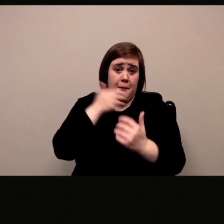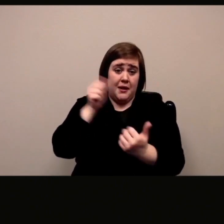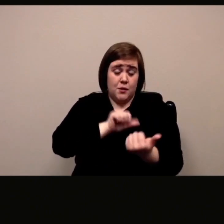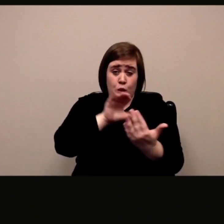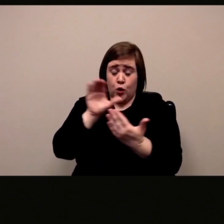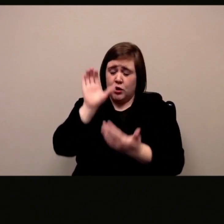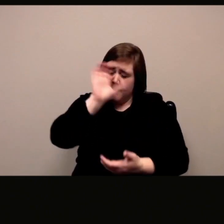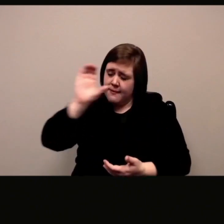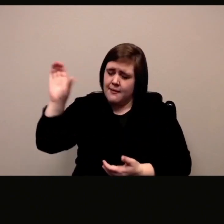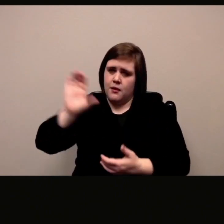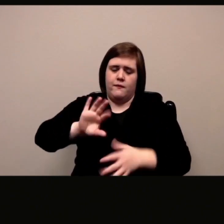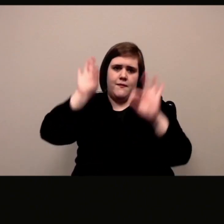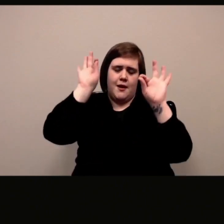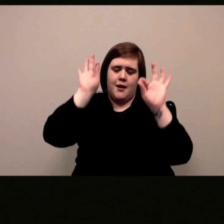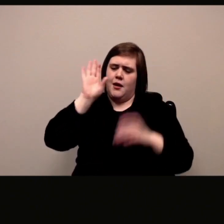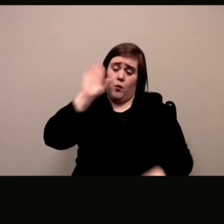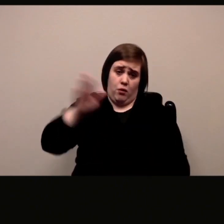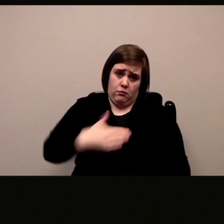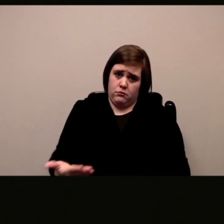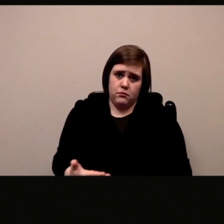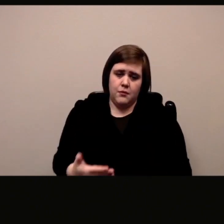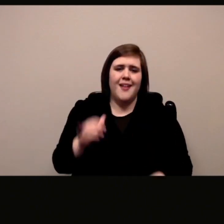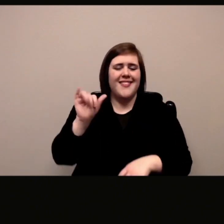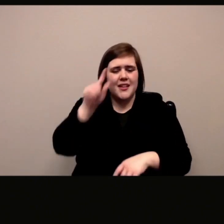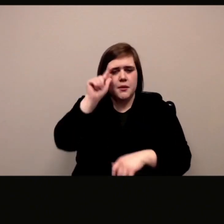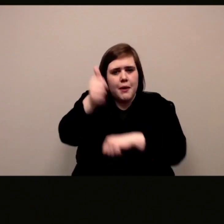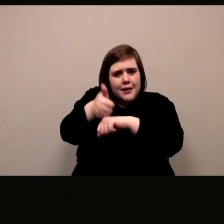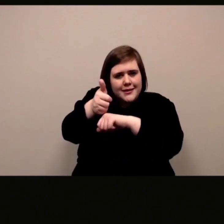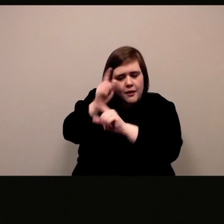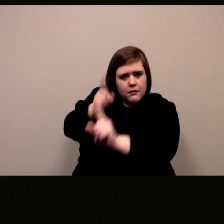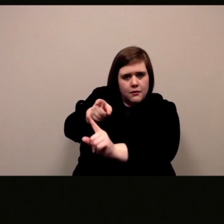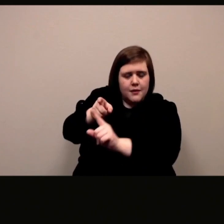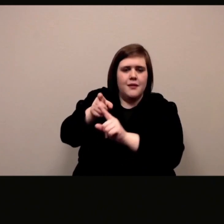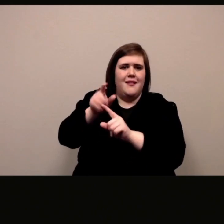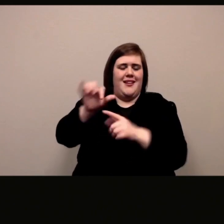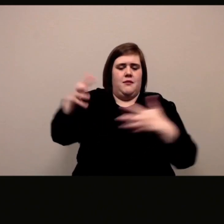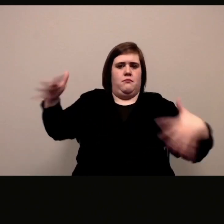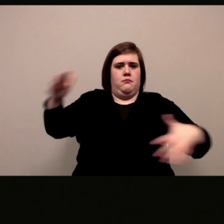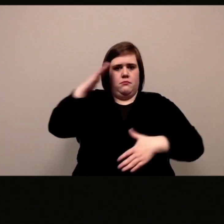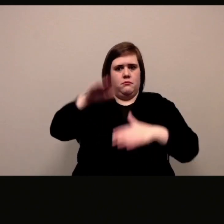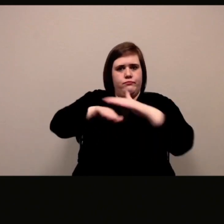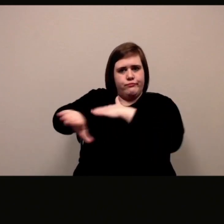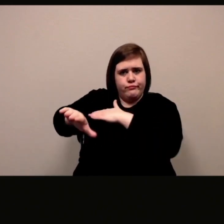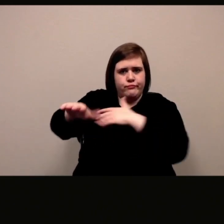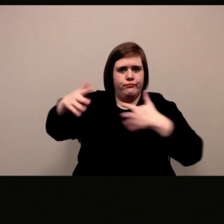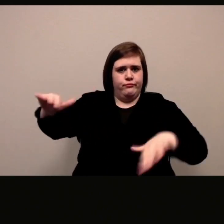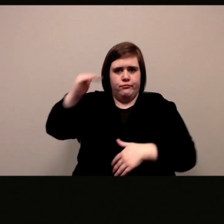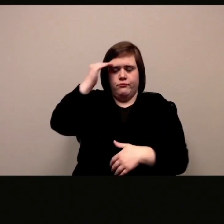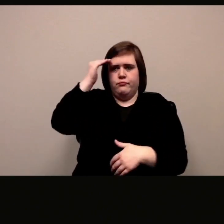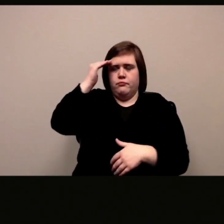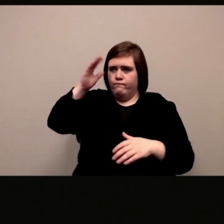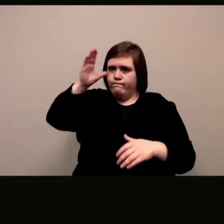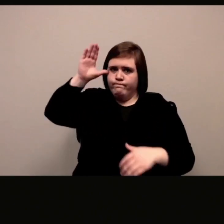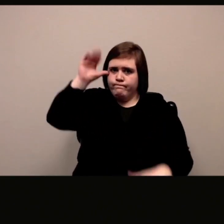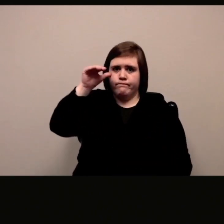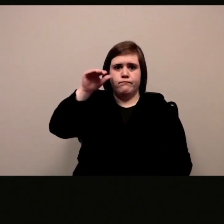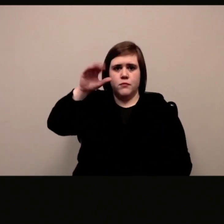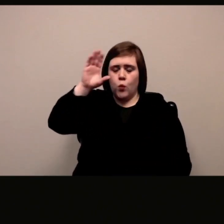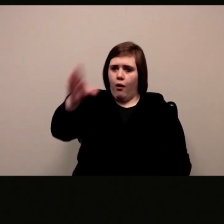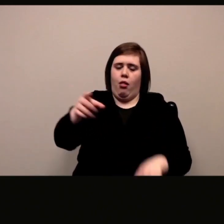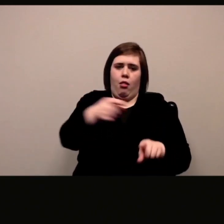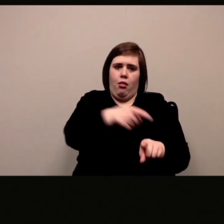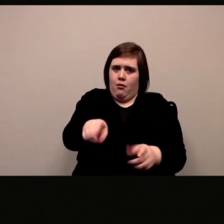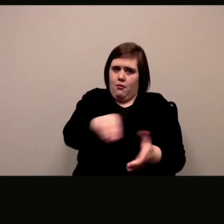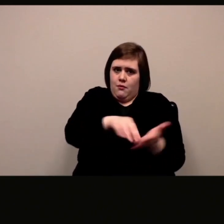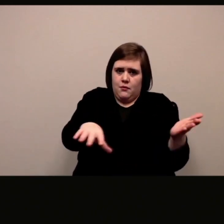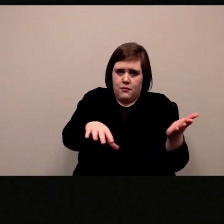do. So that's a mindset that's coming in saying that we are going to get these kids